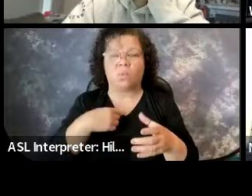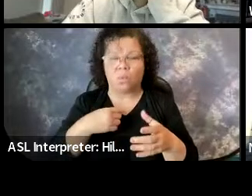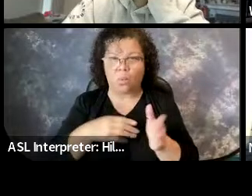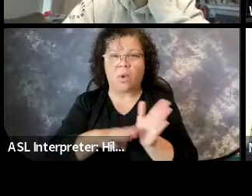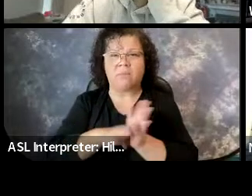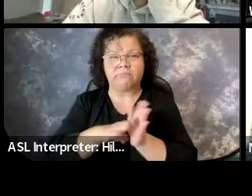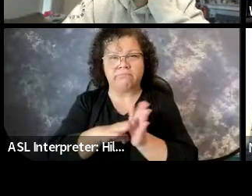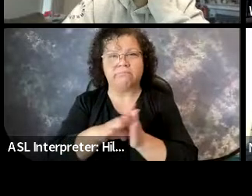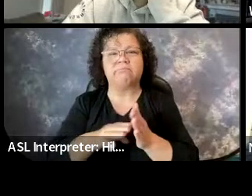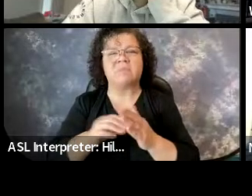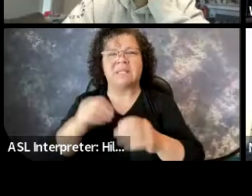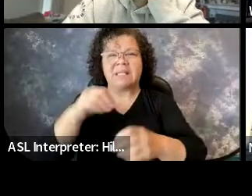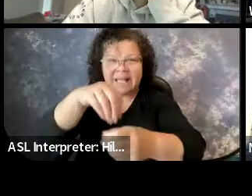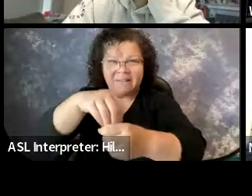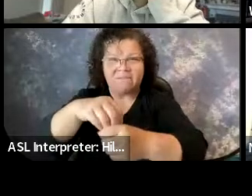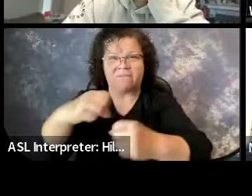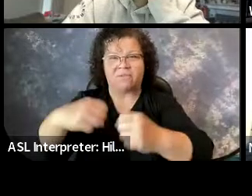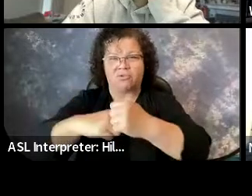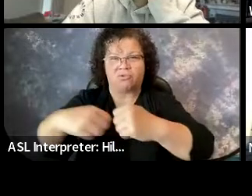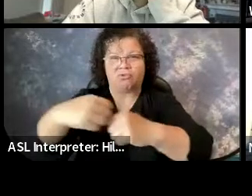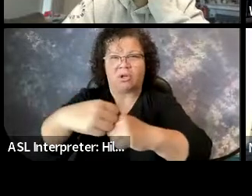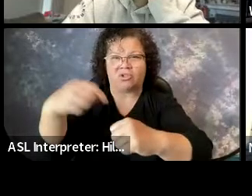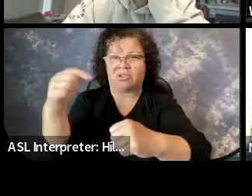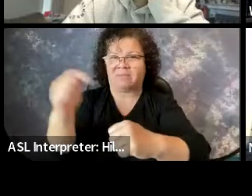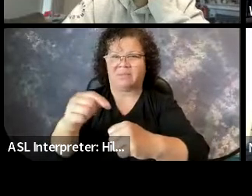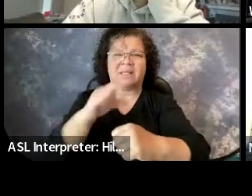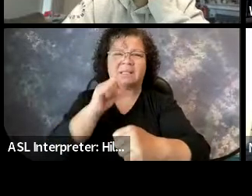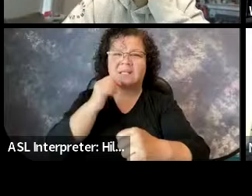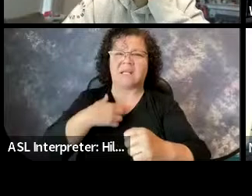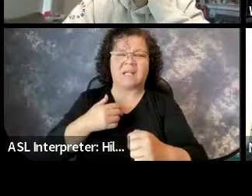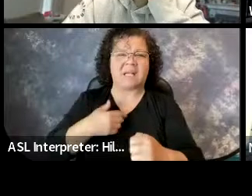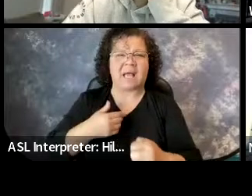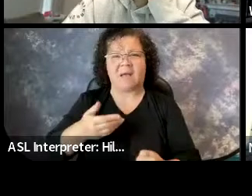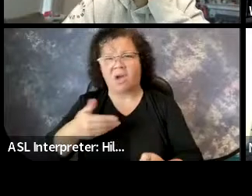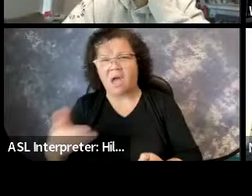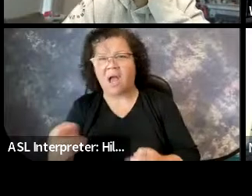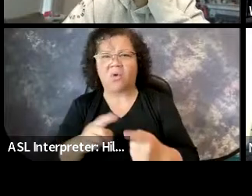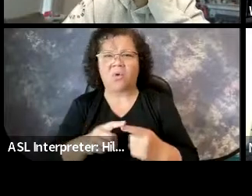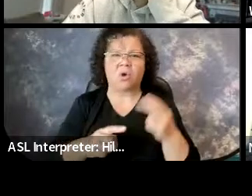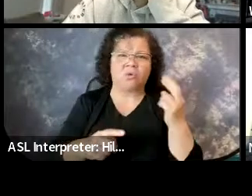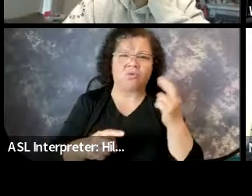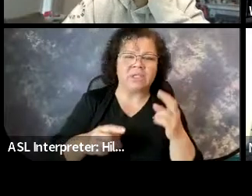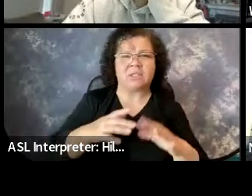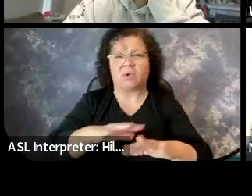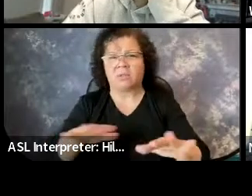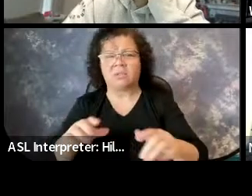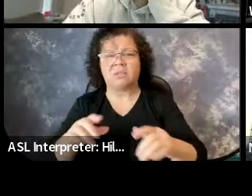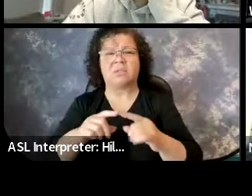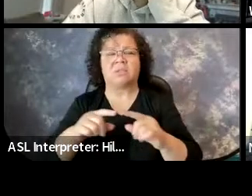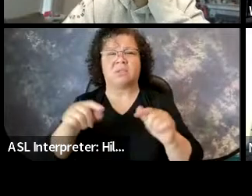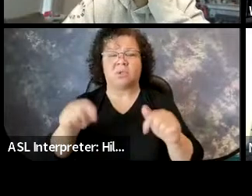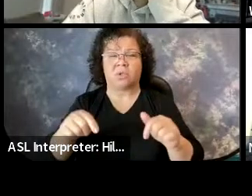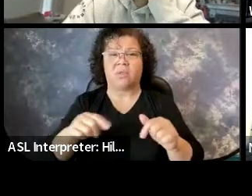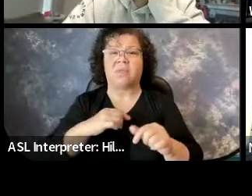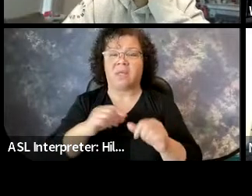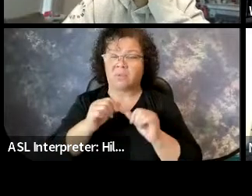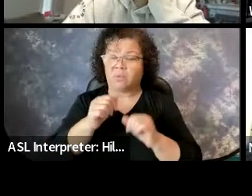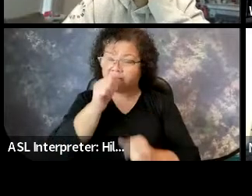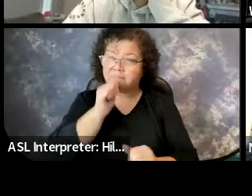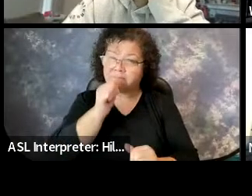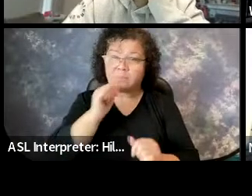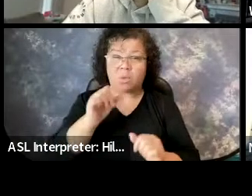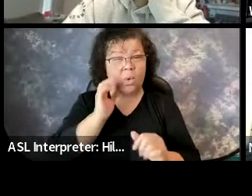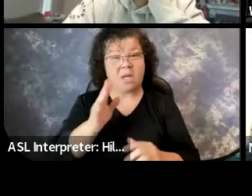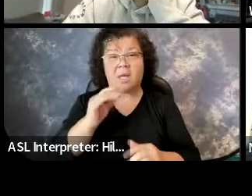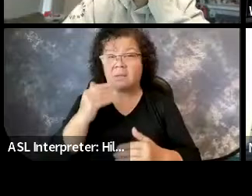So infrastructure doesn't have an R or a D behind it. So just want to assure folks that we're gonna keep grinding away.